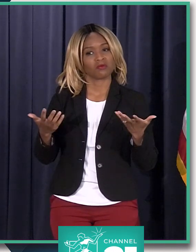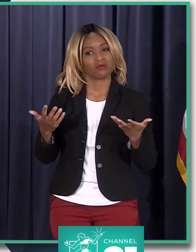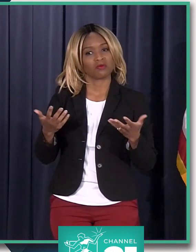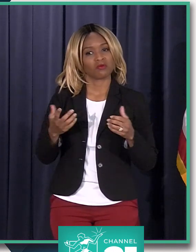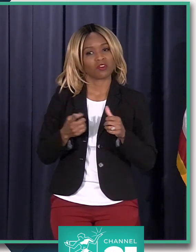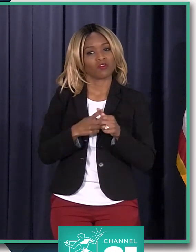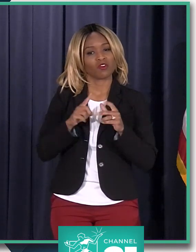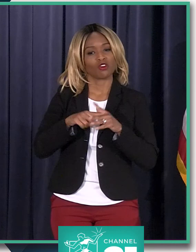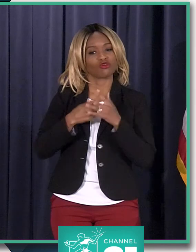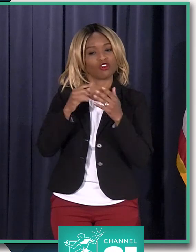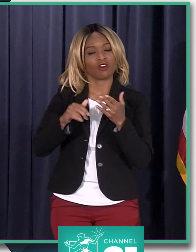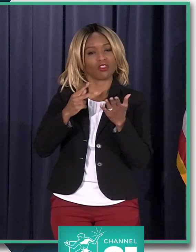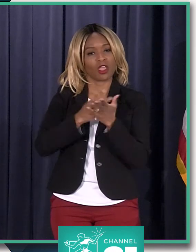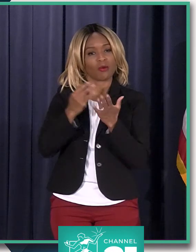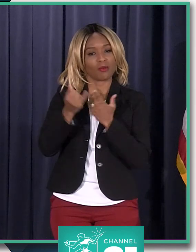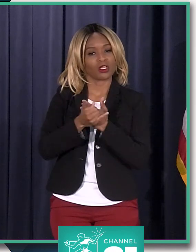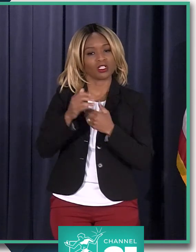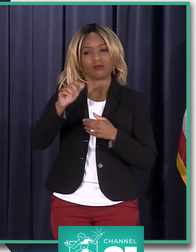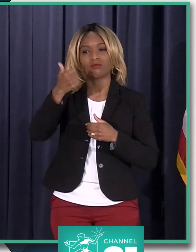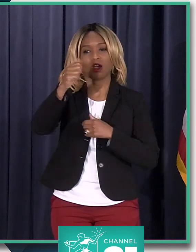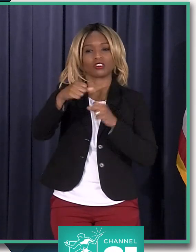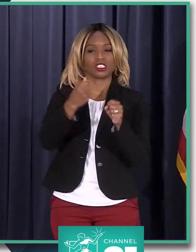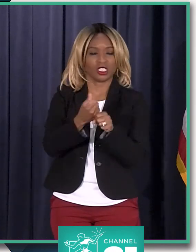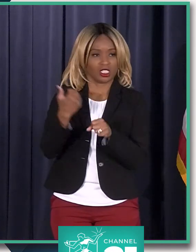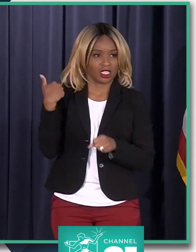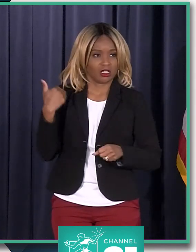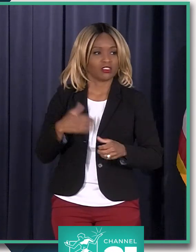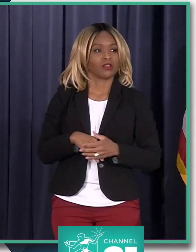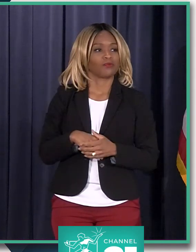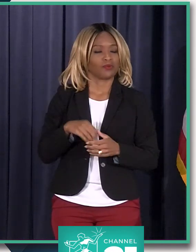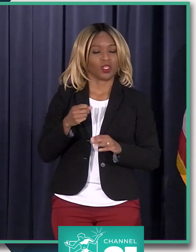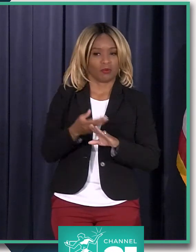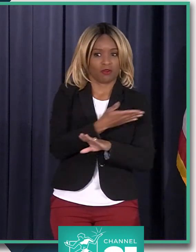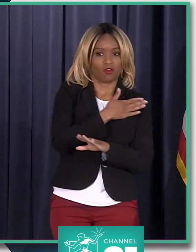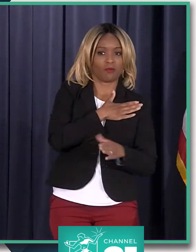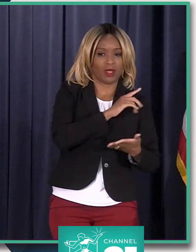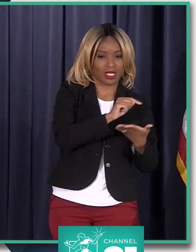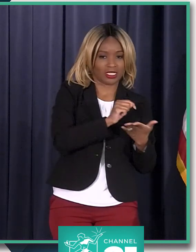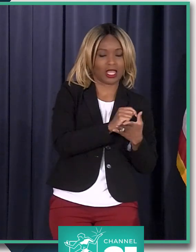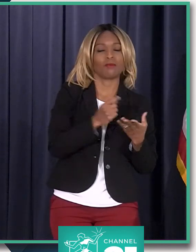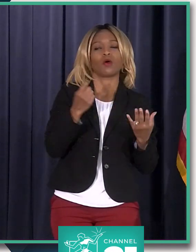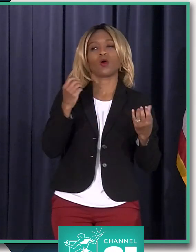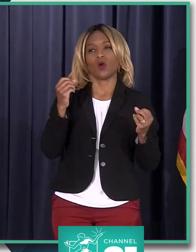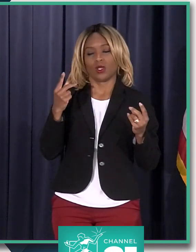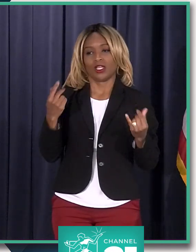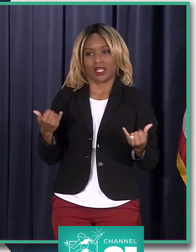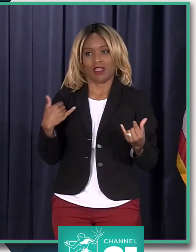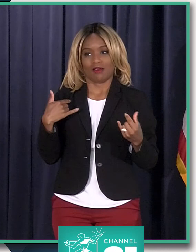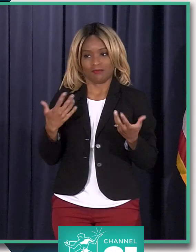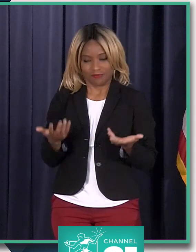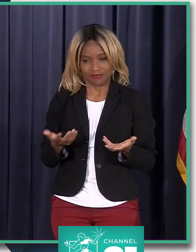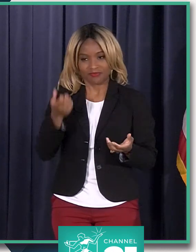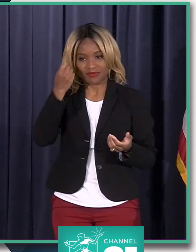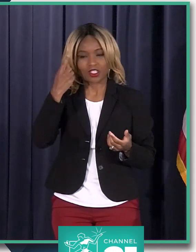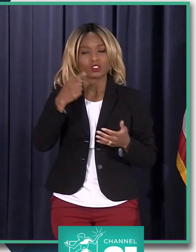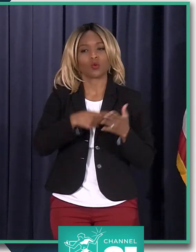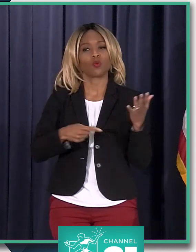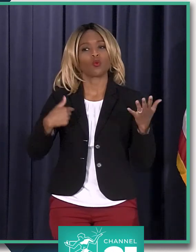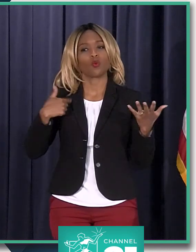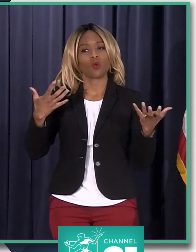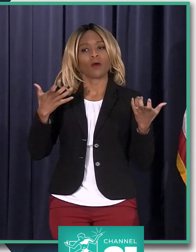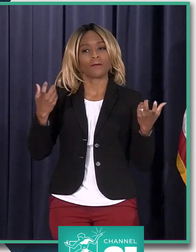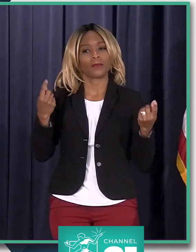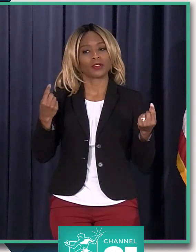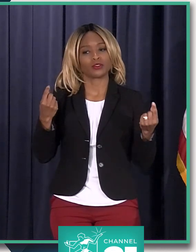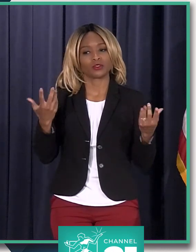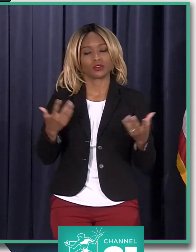started the project, about 10 years. 10 years. Okay, before my time. All right, I'm with you. So what would you like me to do now? I